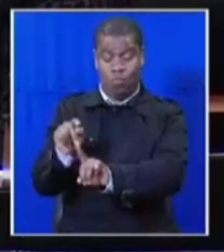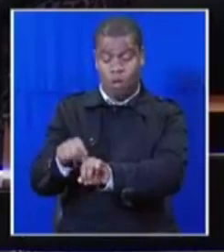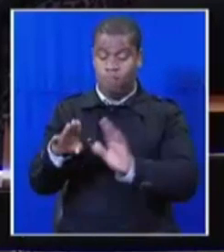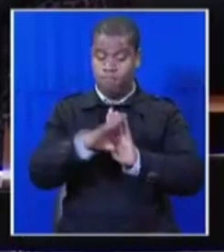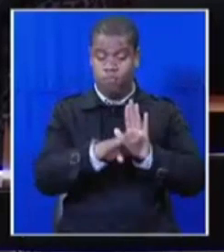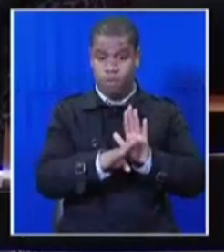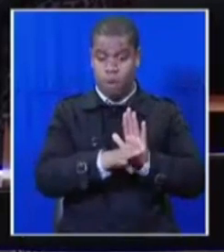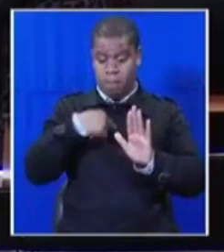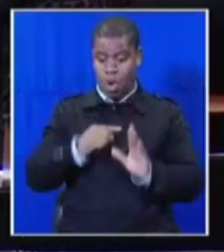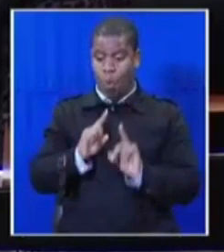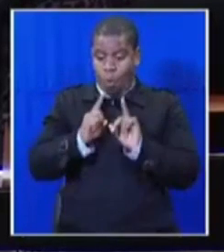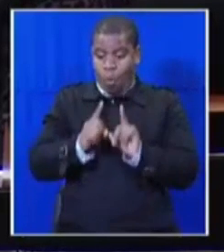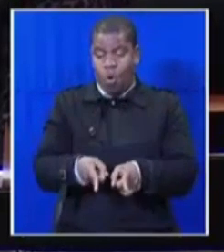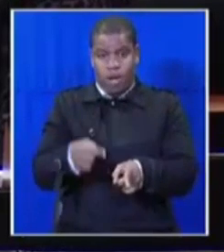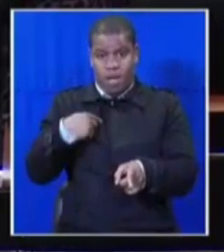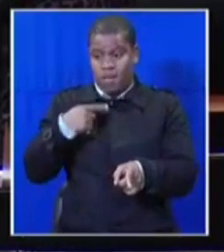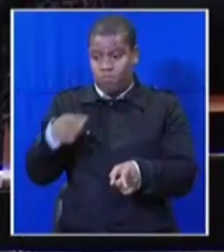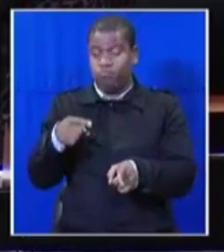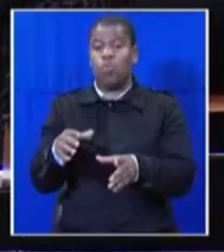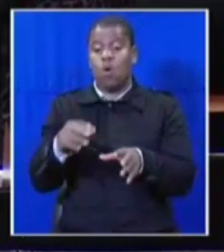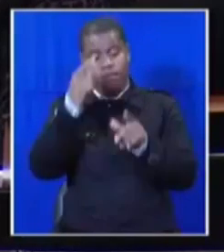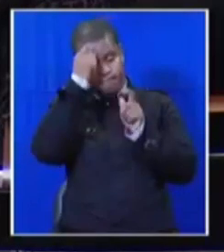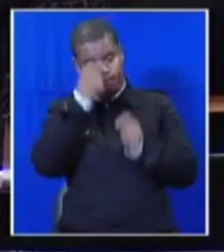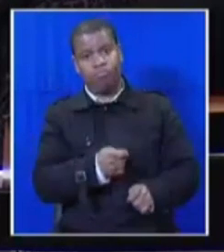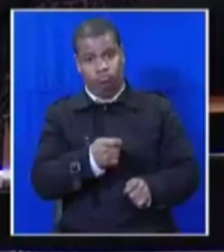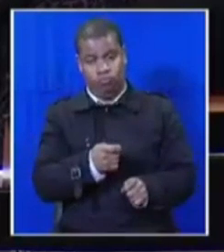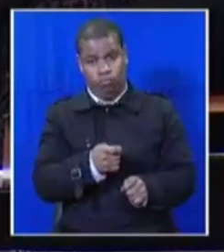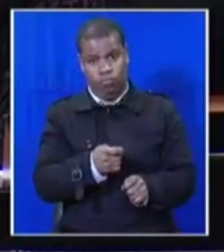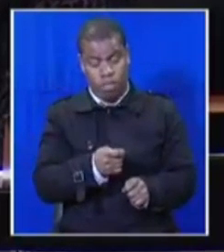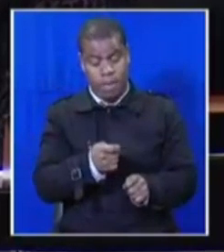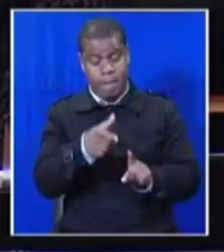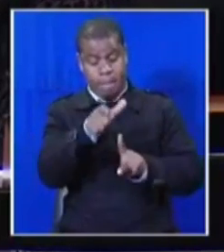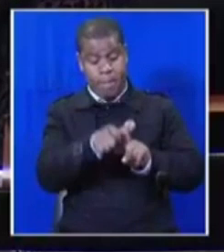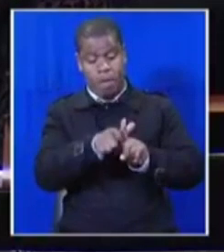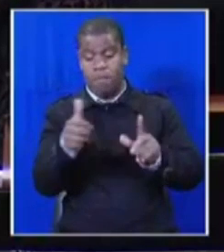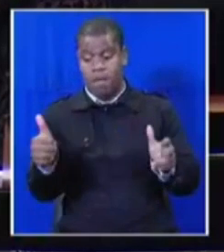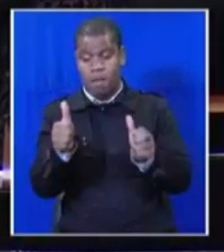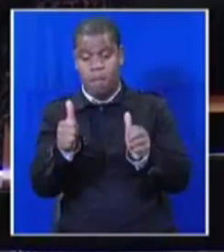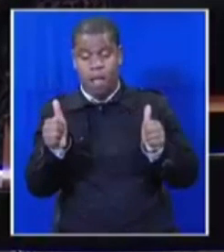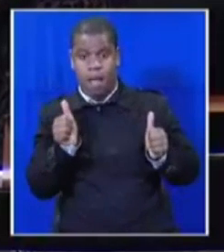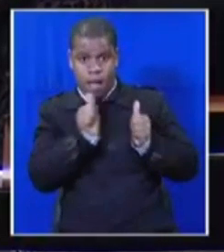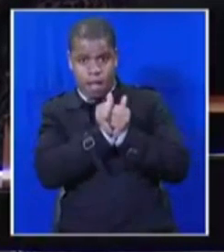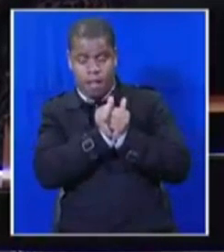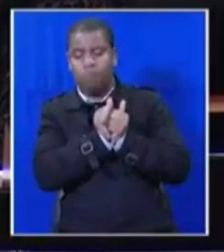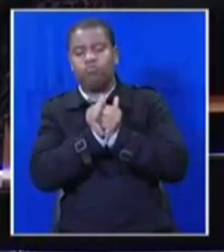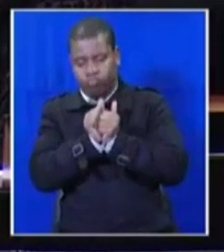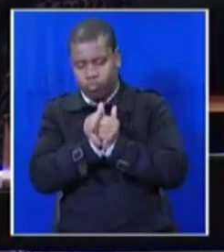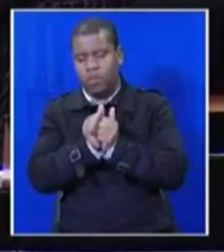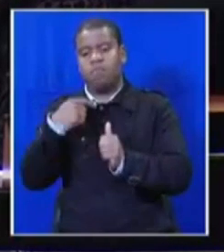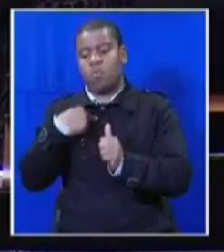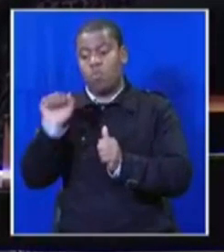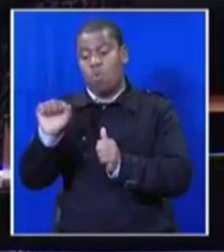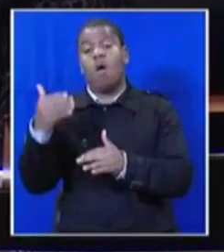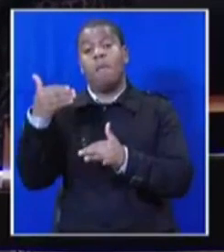with the directive of the chair as assisted by the Sergeant at Arms. As this conduct is now interfering with